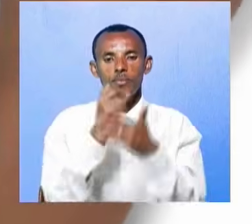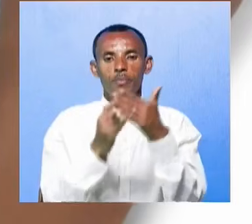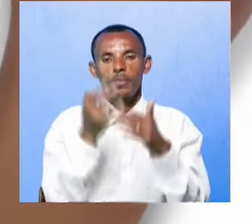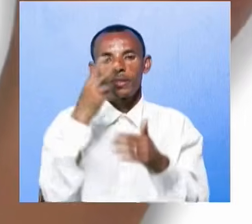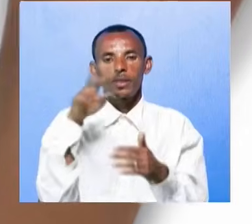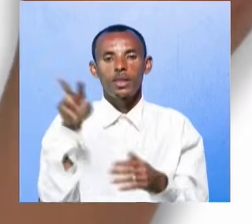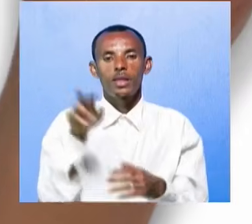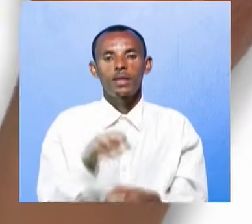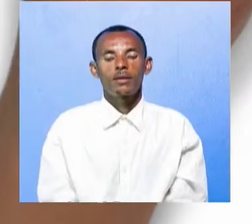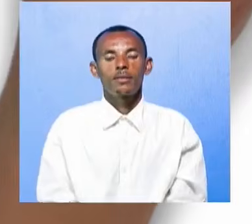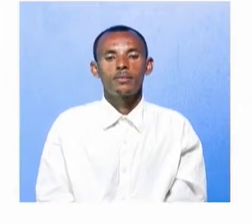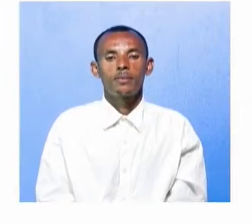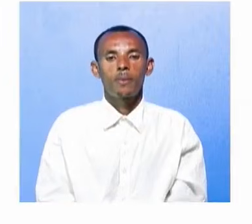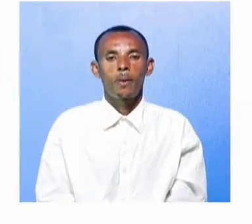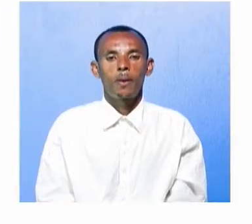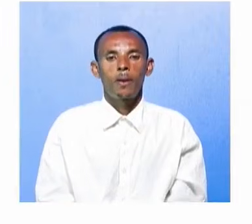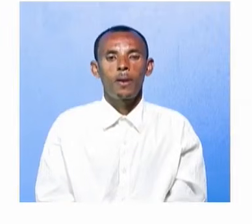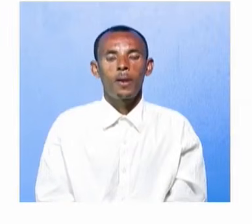below,